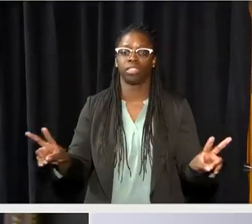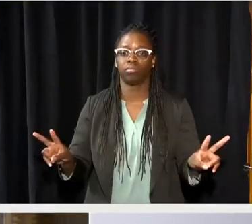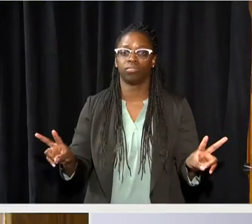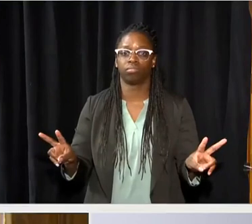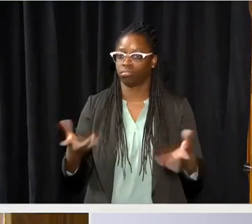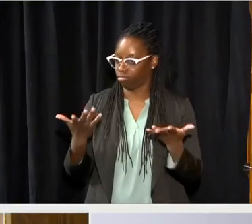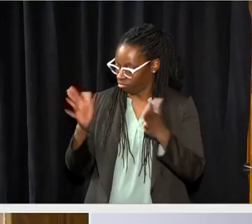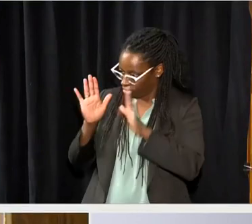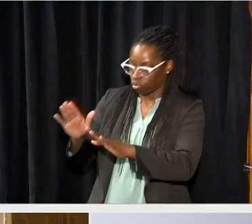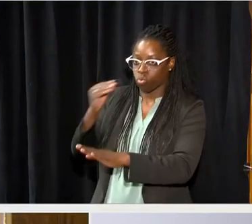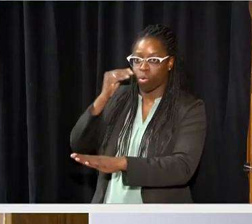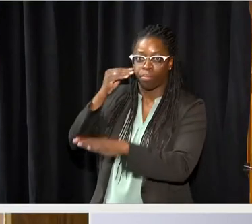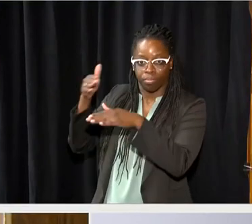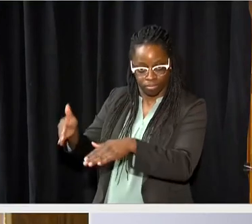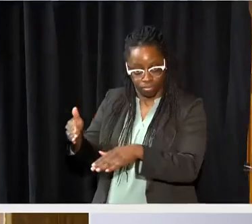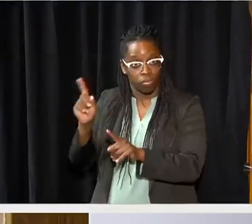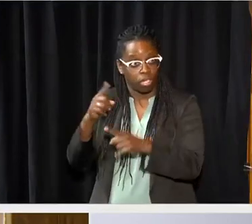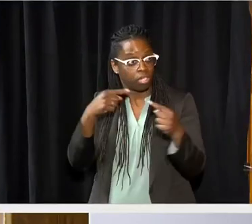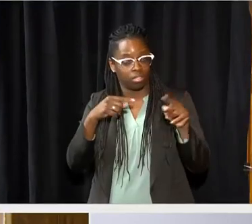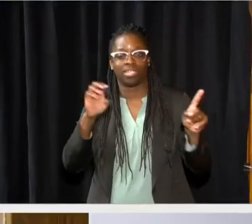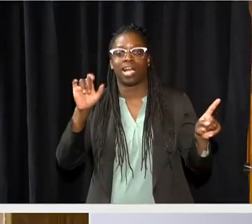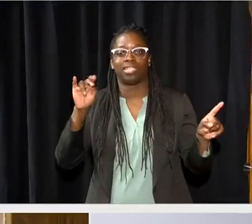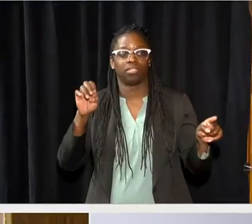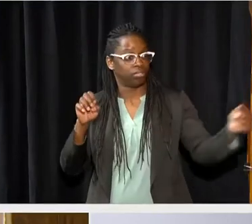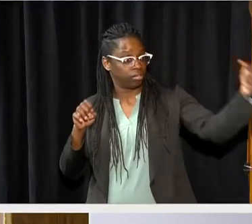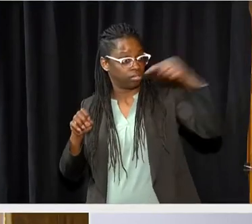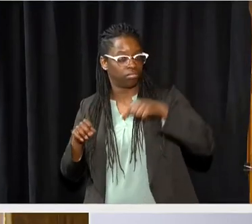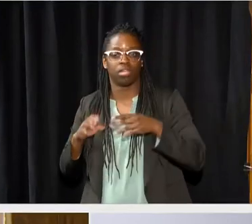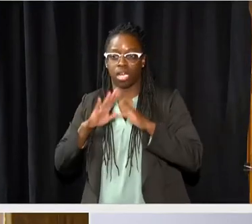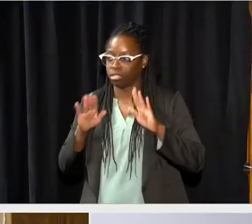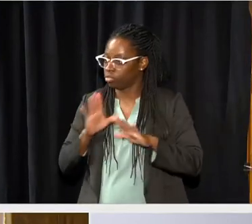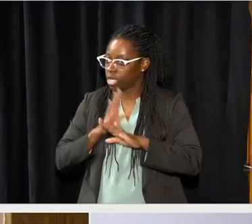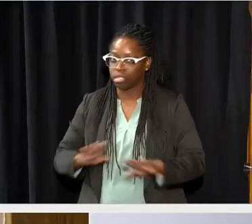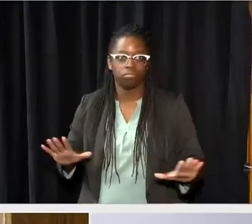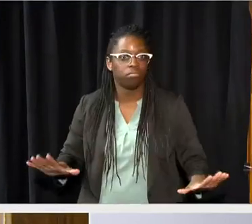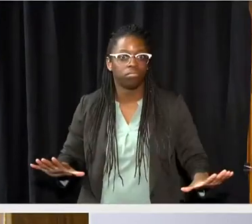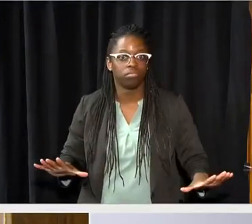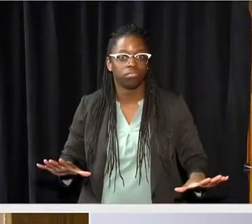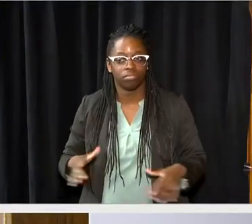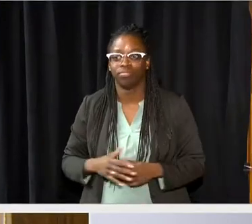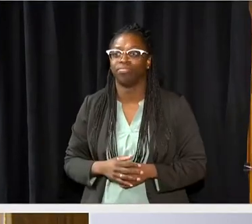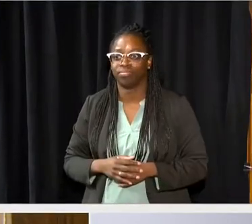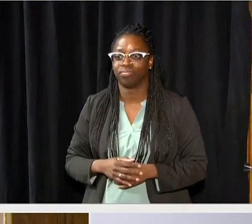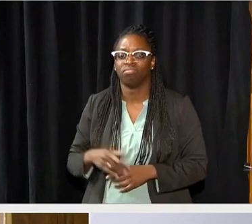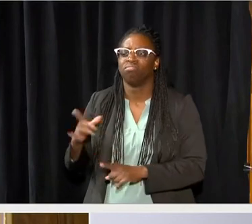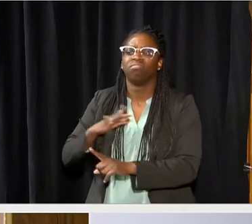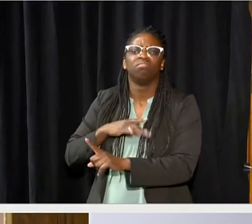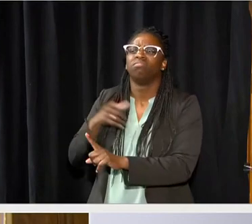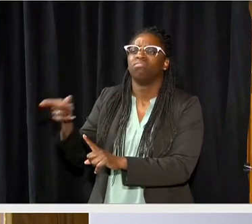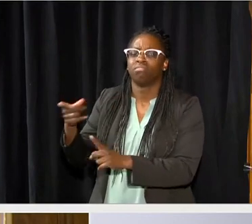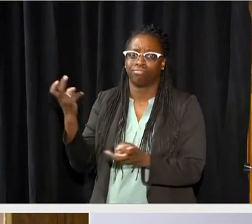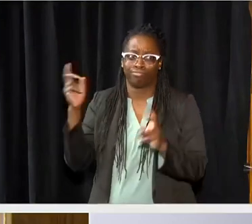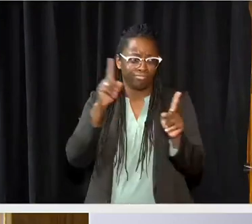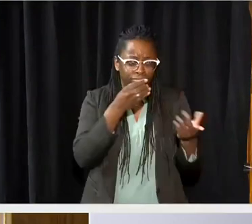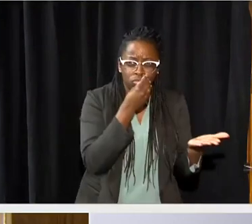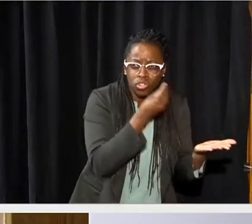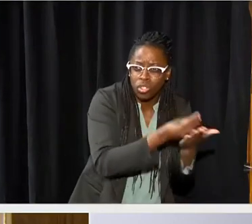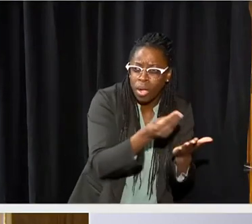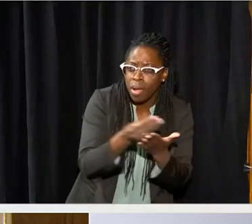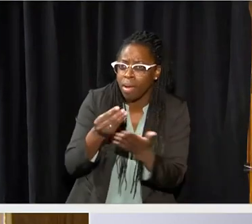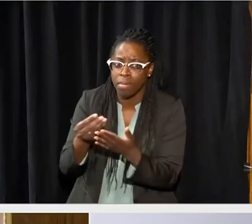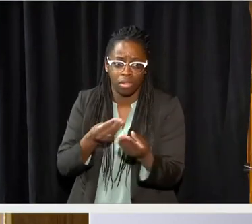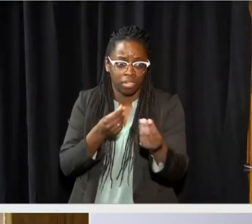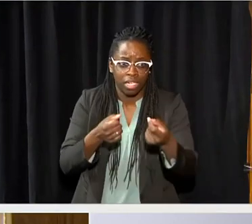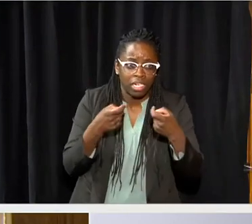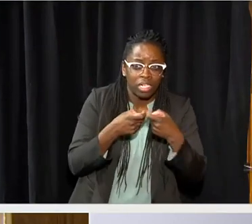She loves their visits. At the same time, it's not easy for Elaine to buy groceries